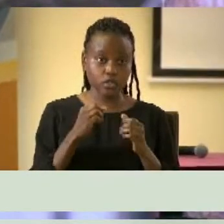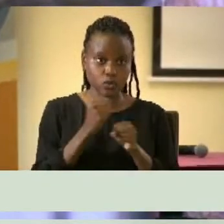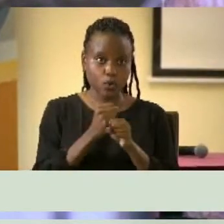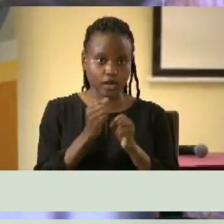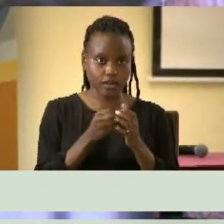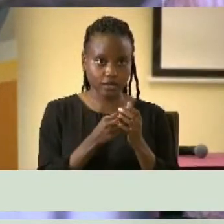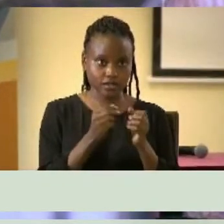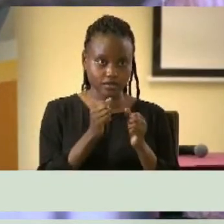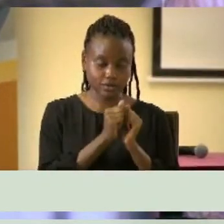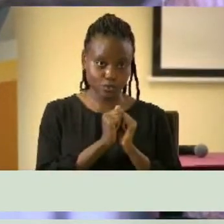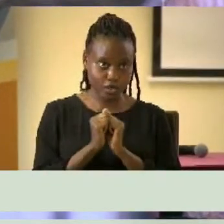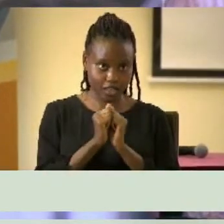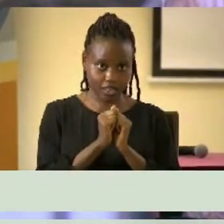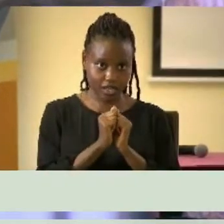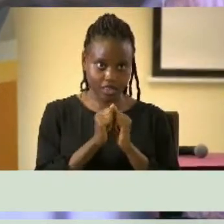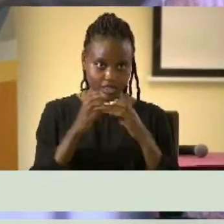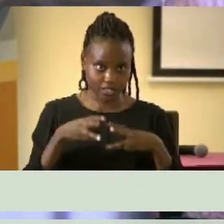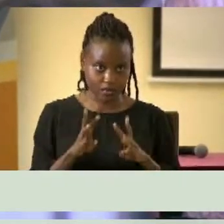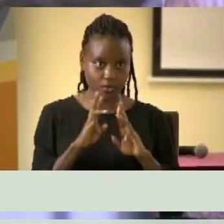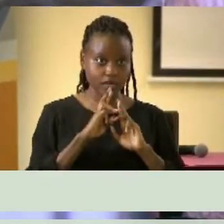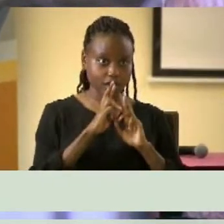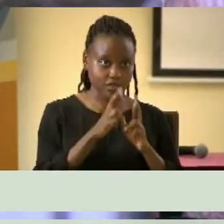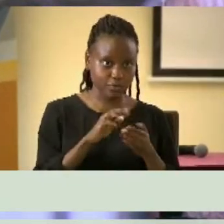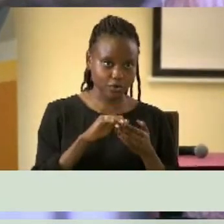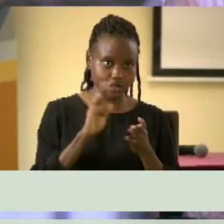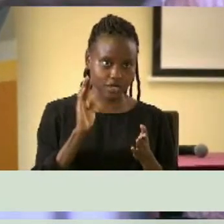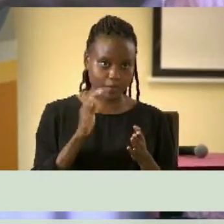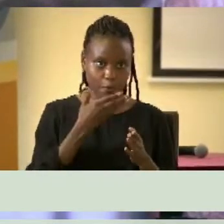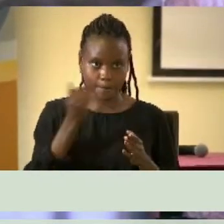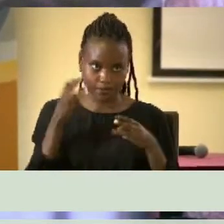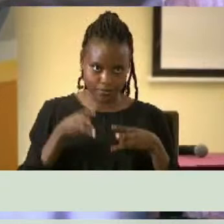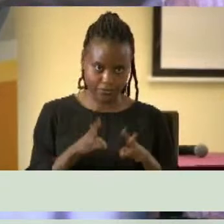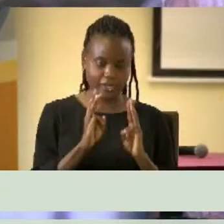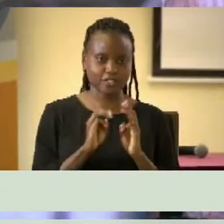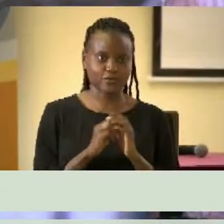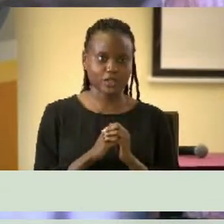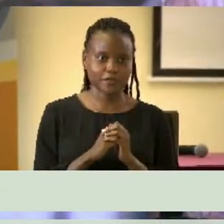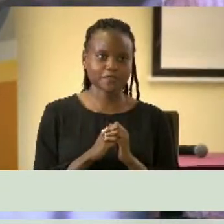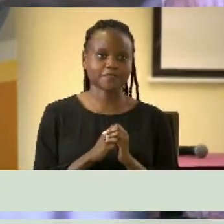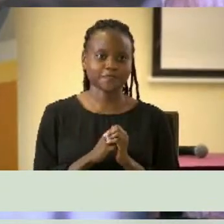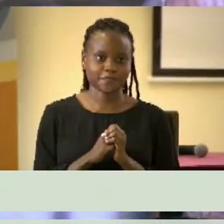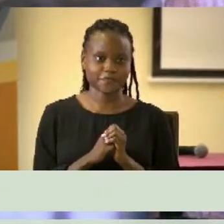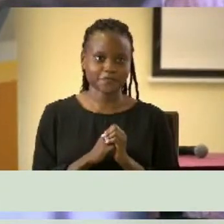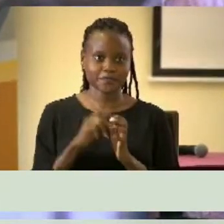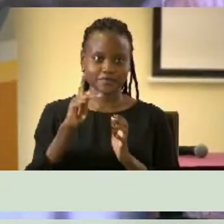way we can respond in a more effective way. Catherine,